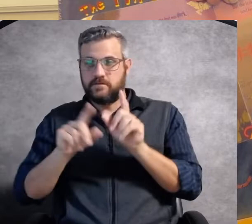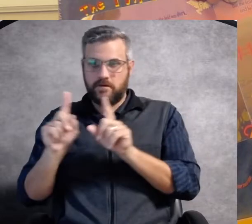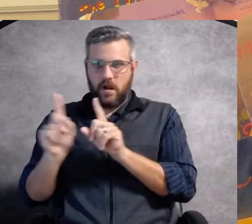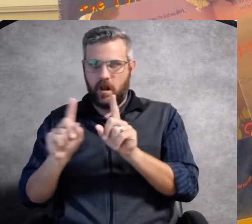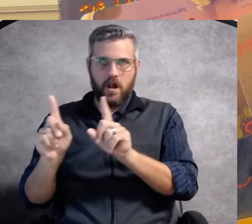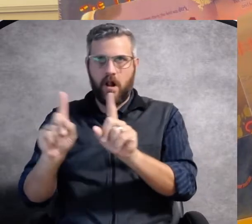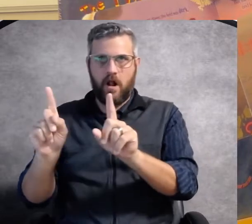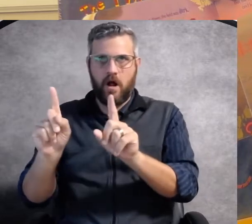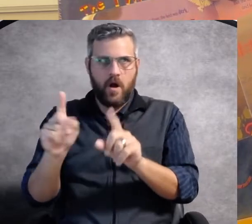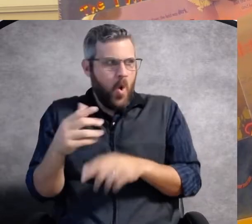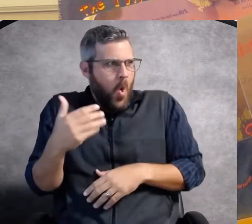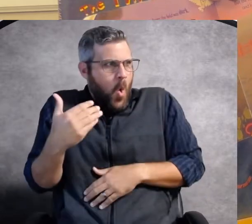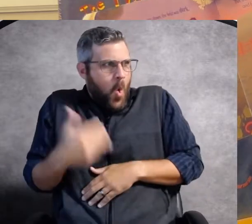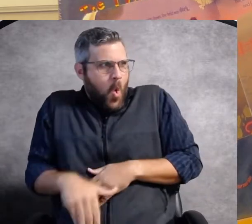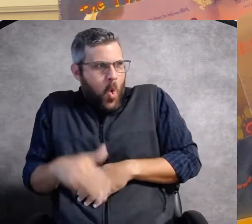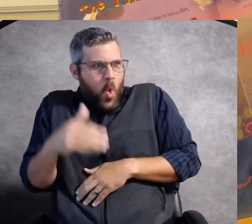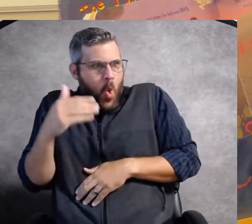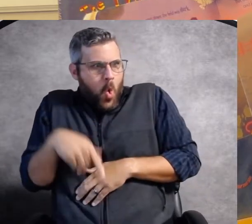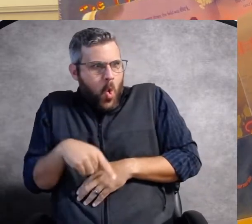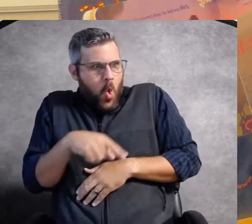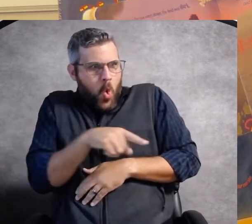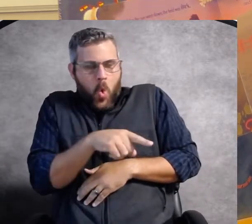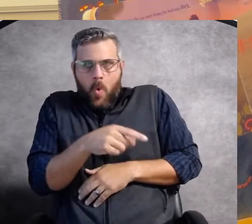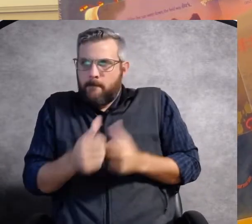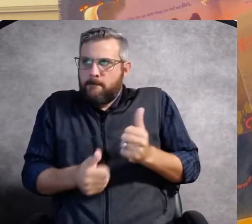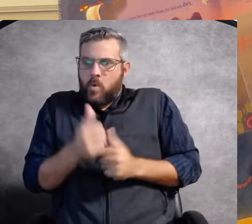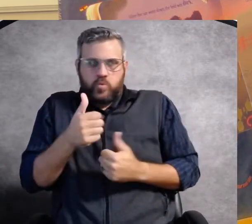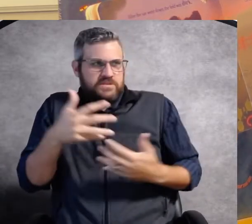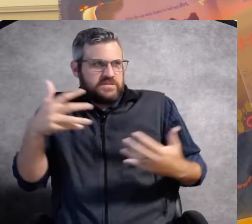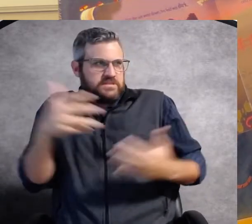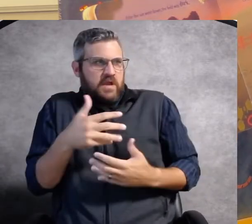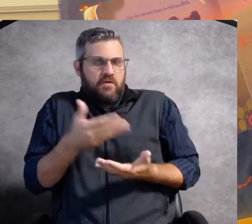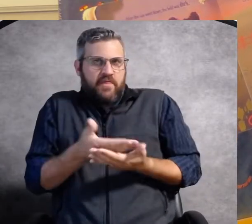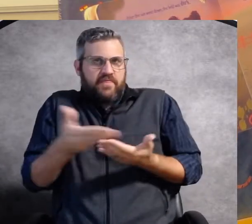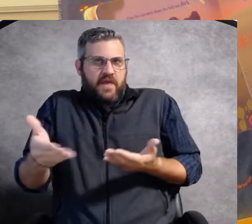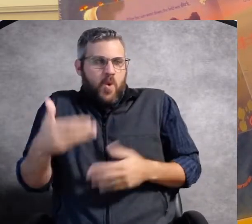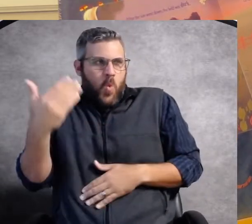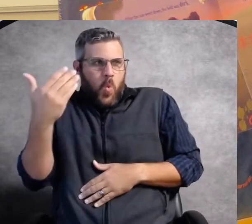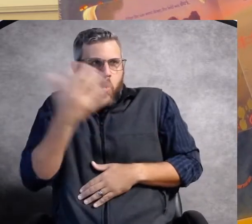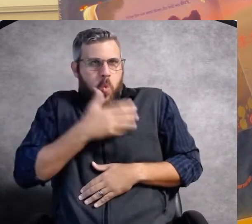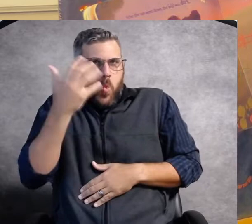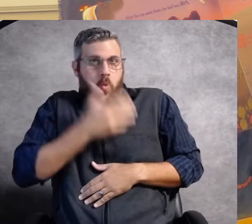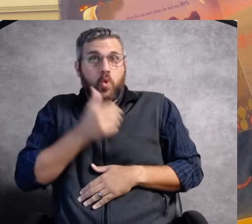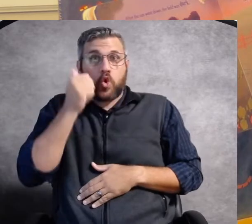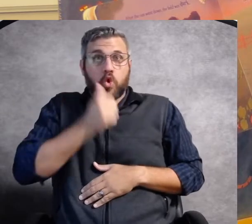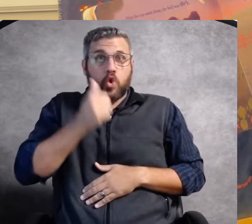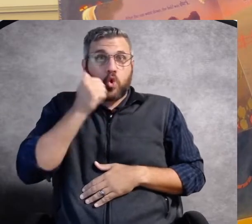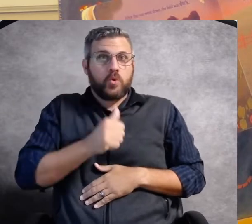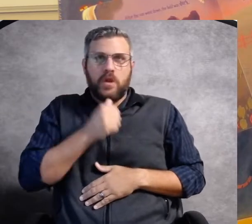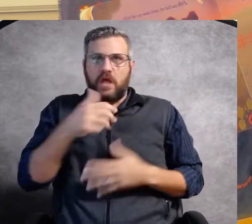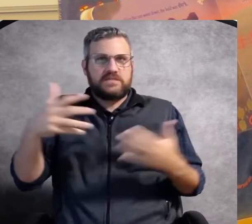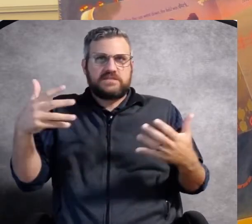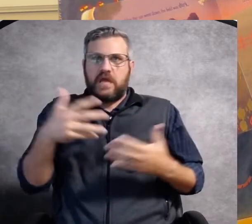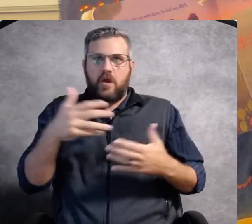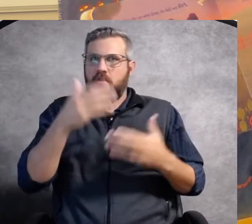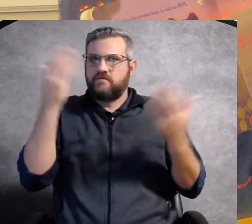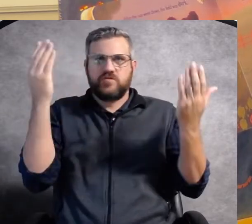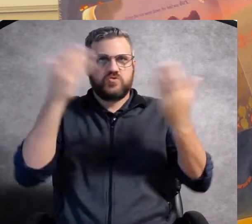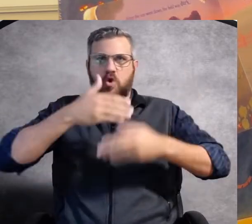entered. Woo! This is the scariest pumpkin event ever. The girl wasn't scared of the